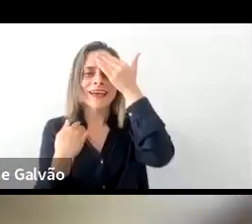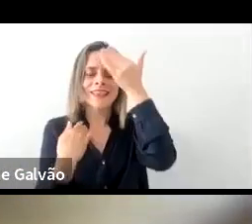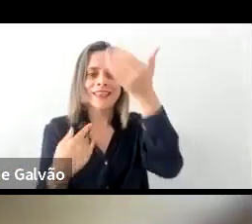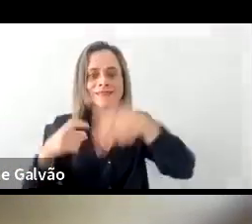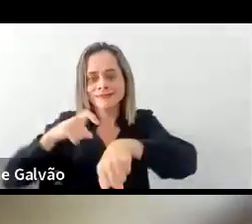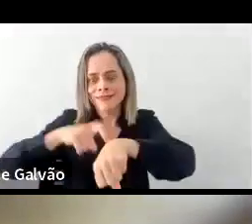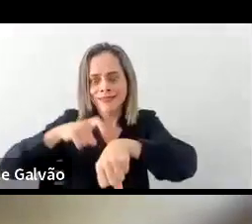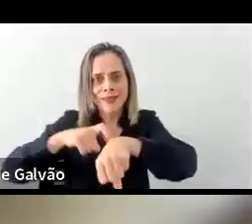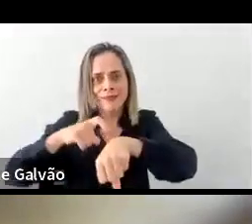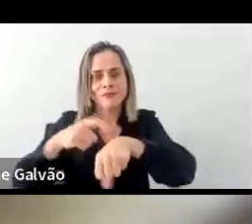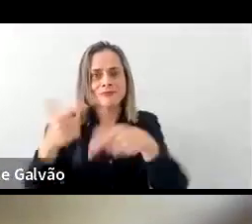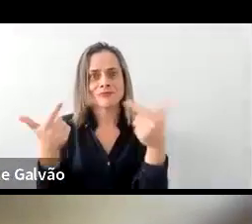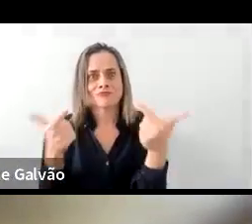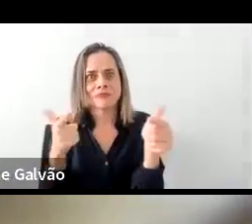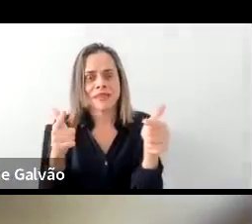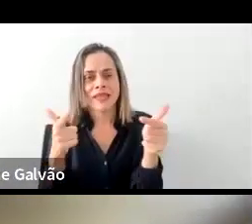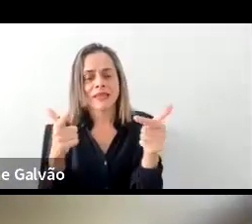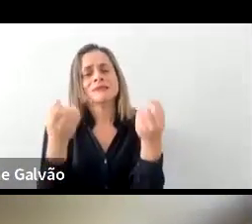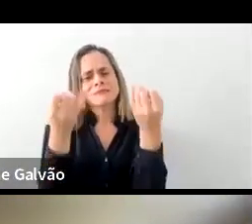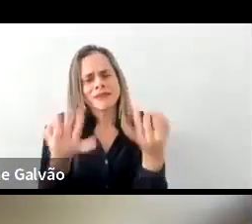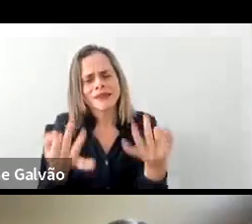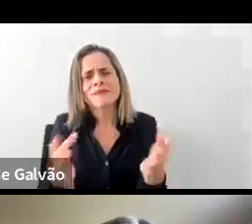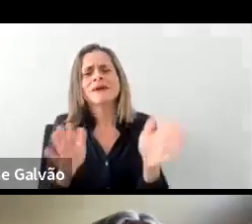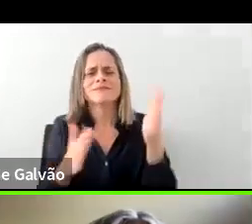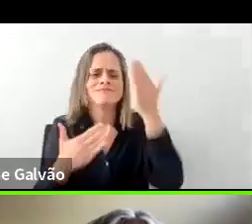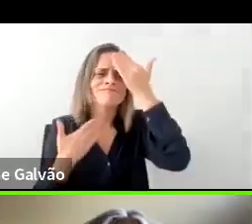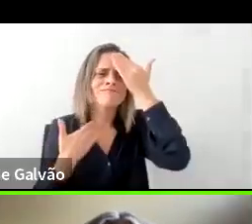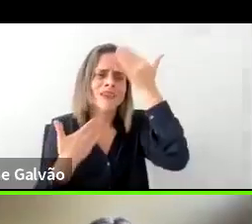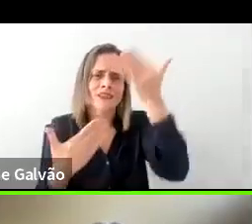but I thank you for the question. Thank you.